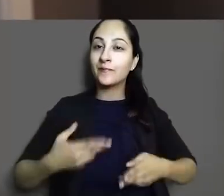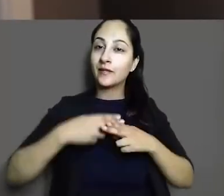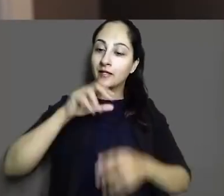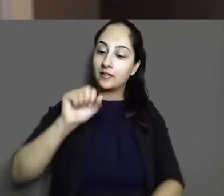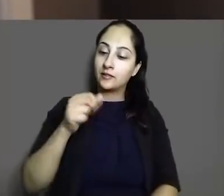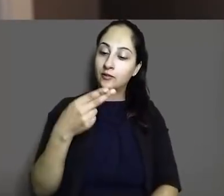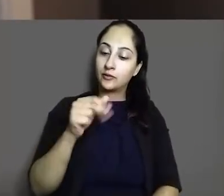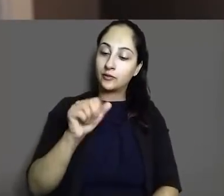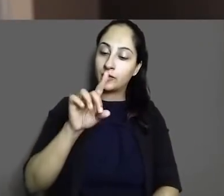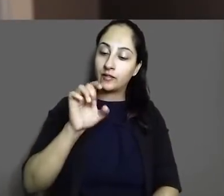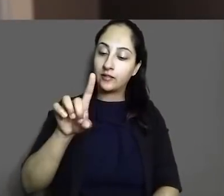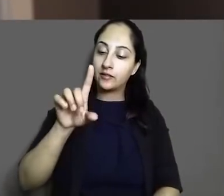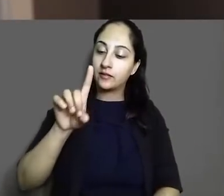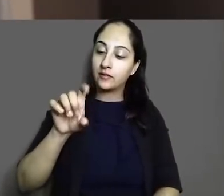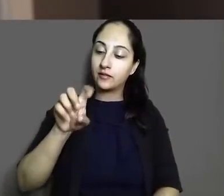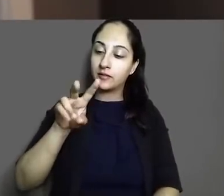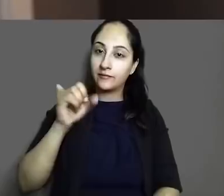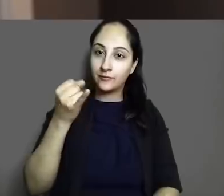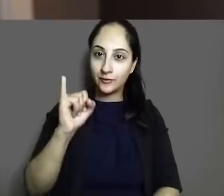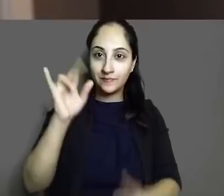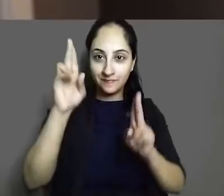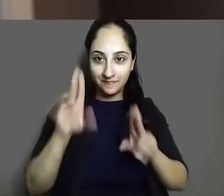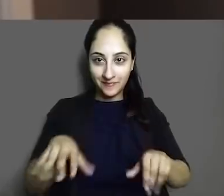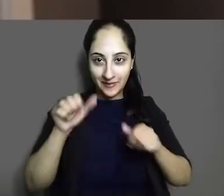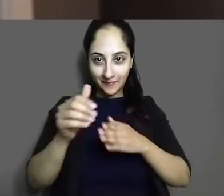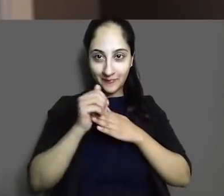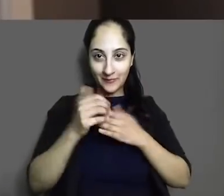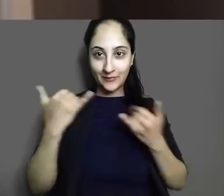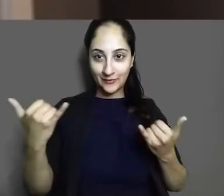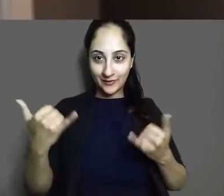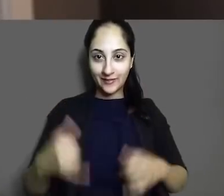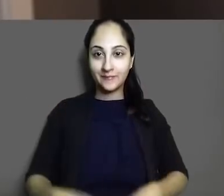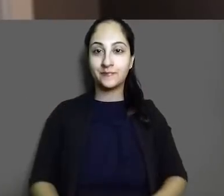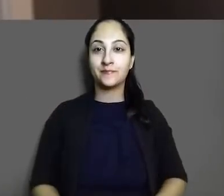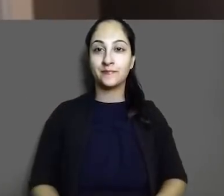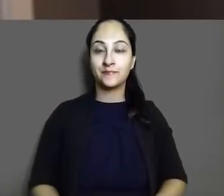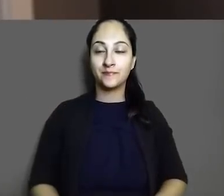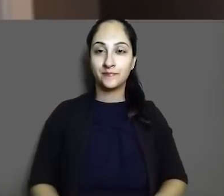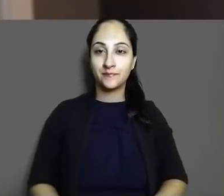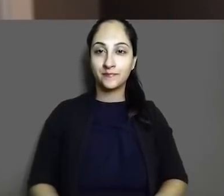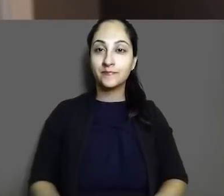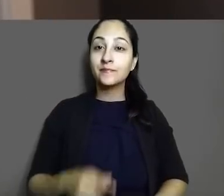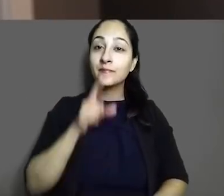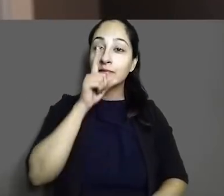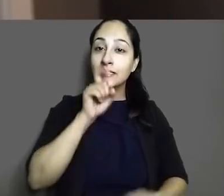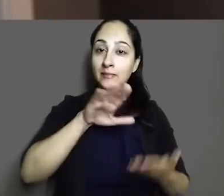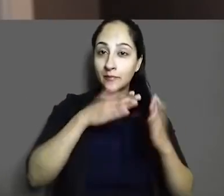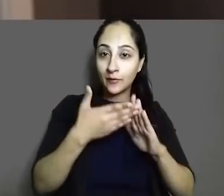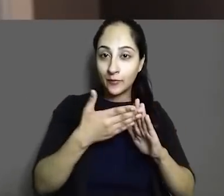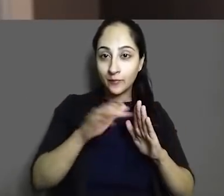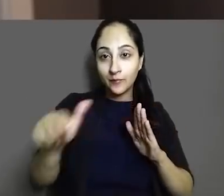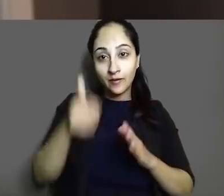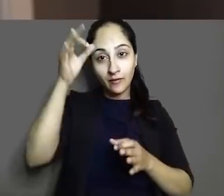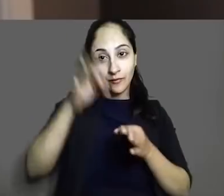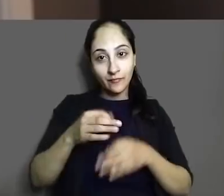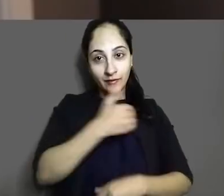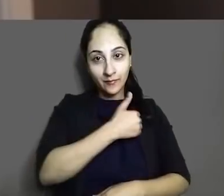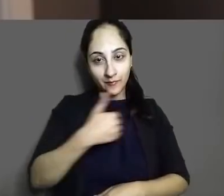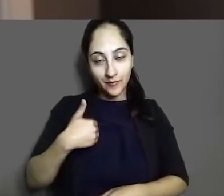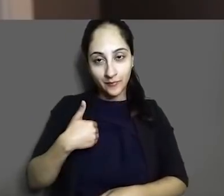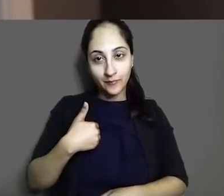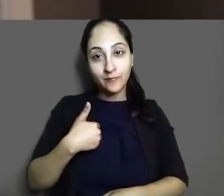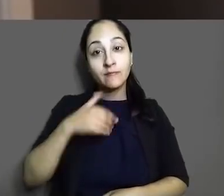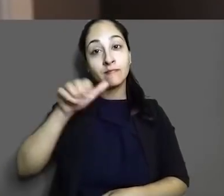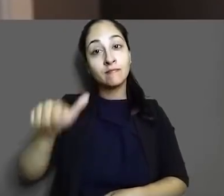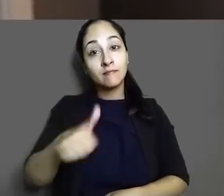is Shahid Devji, and I'm really excited to be hosting Friday Night Reflections today. Welcome to our Jamaat, welcome to the